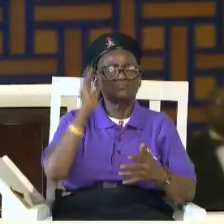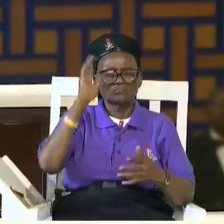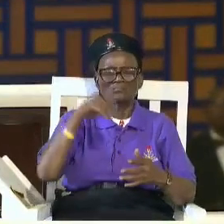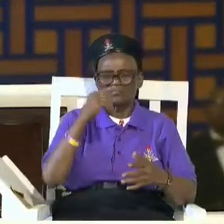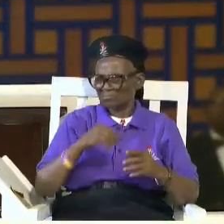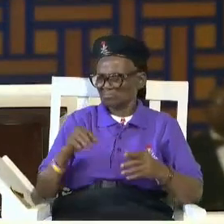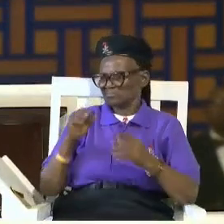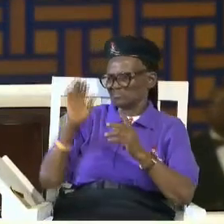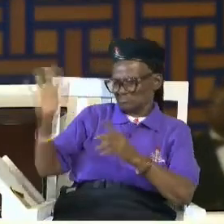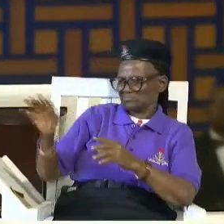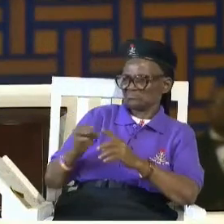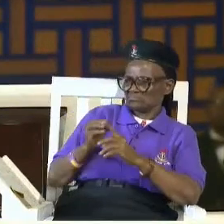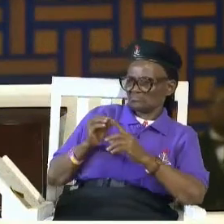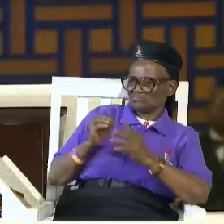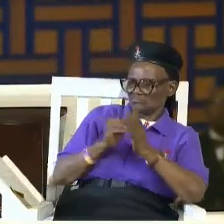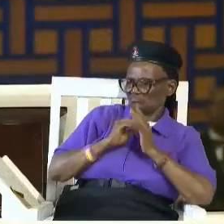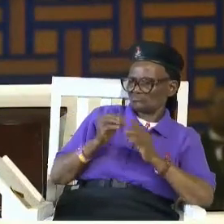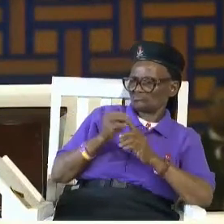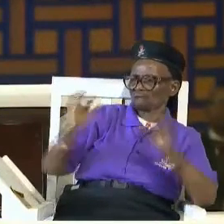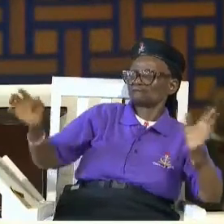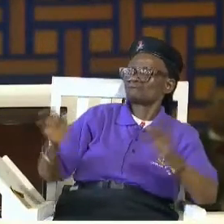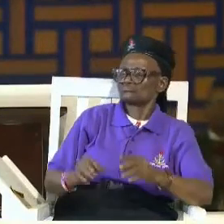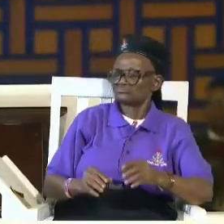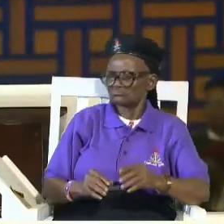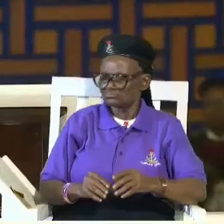Remember, that's what they said to Bartimaeus.